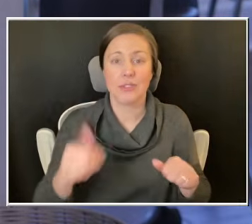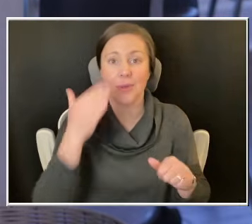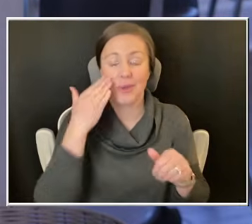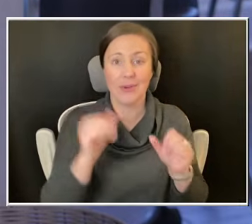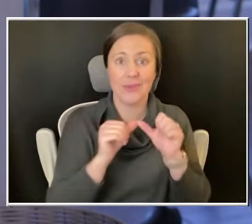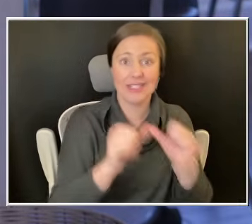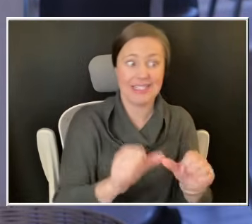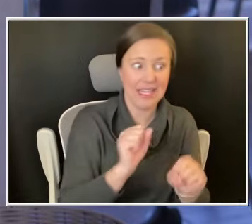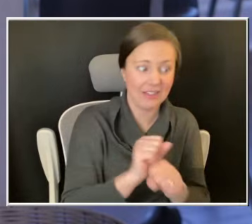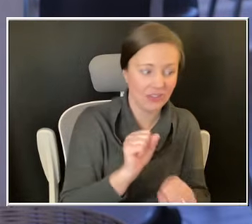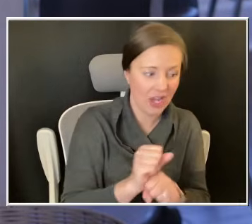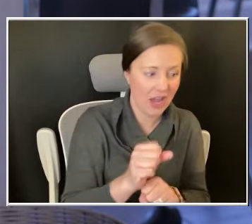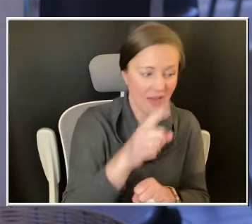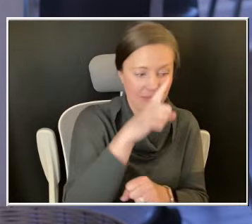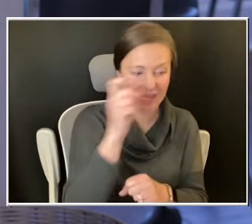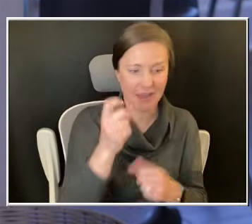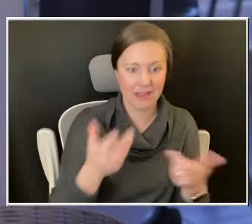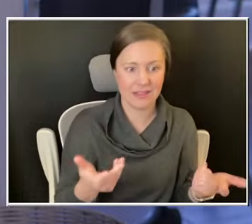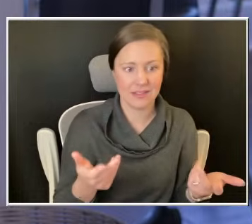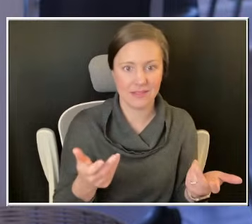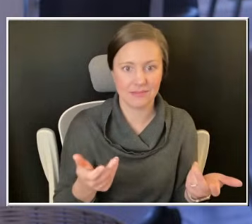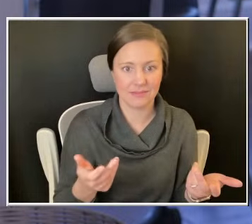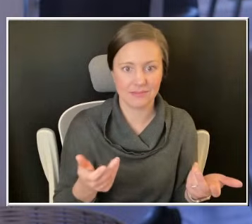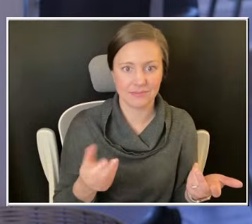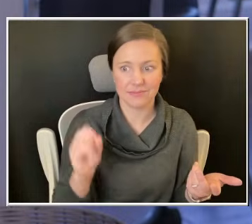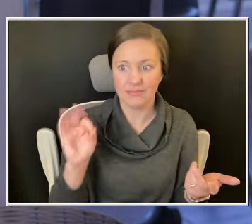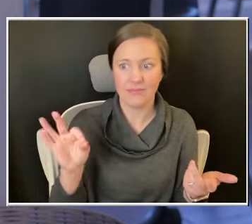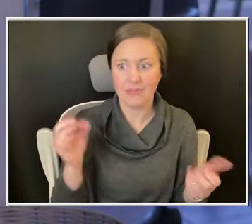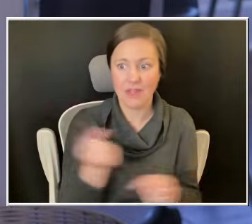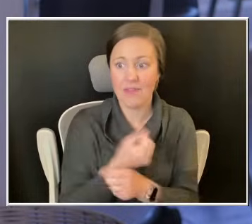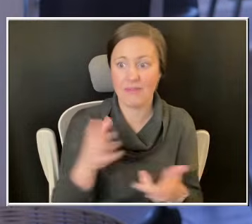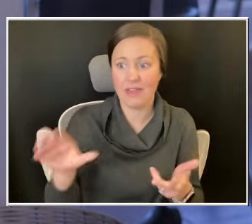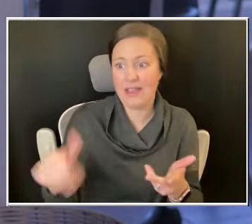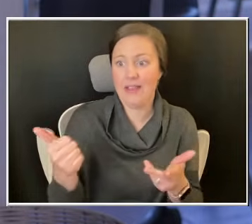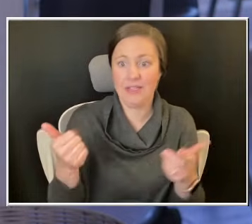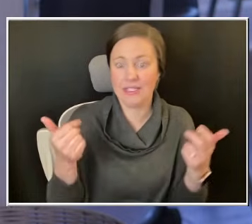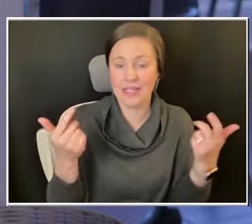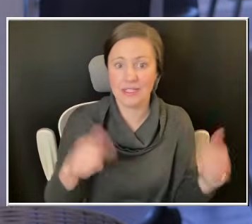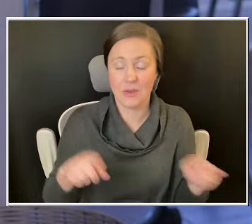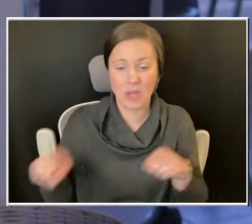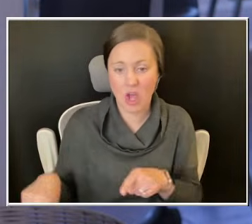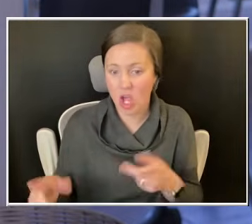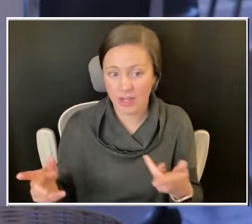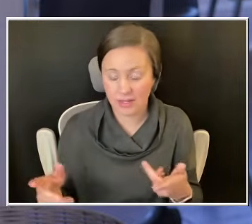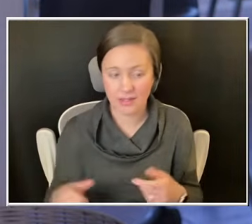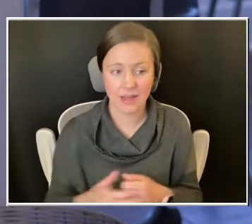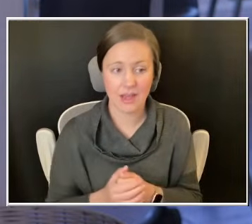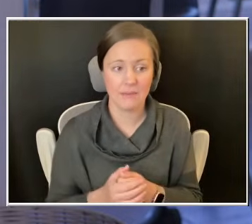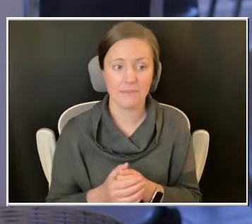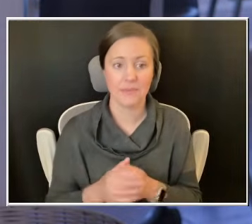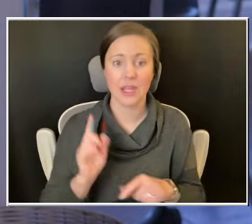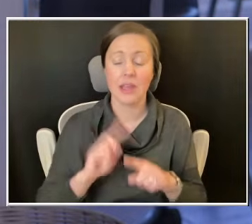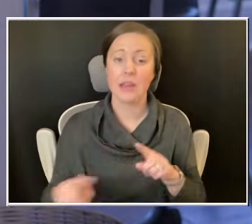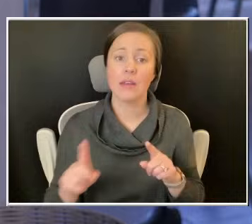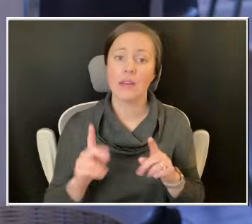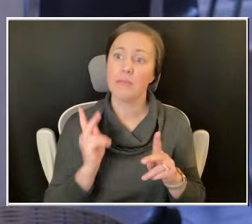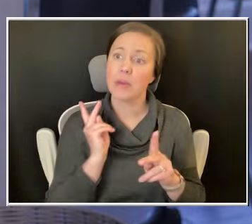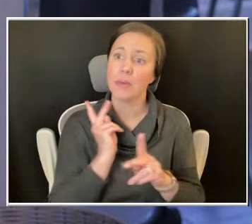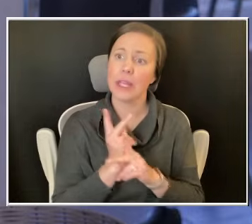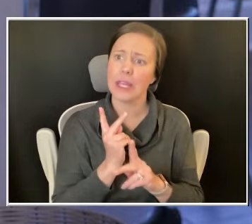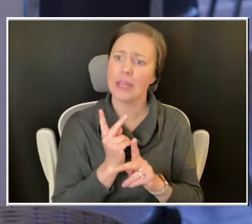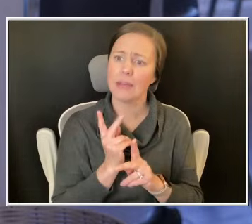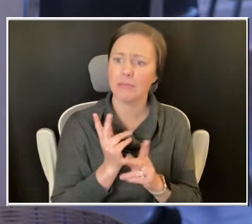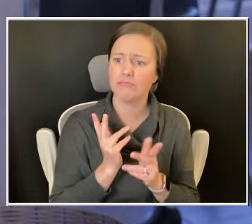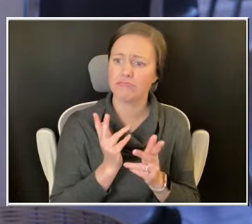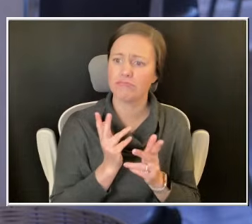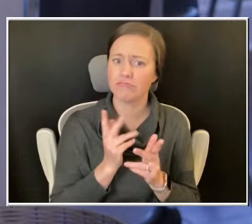because of everything else that's going on. But we keep it pretty